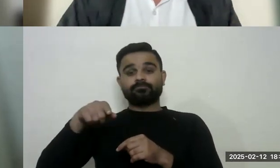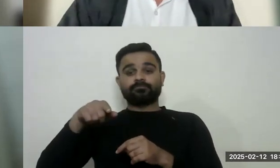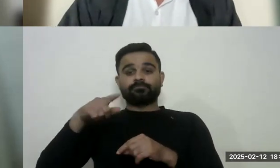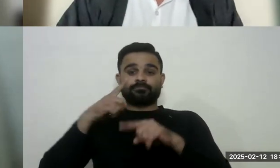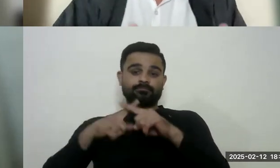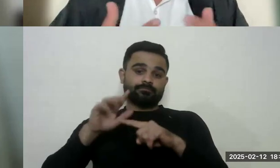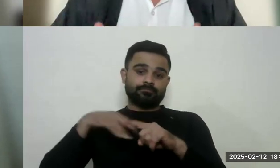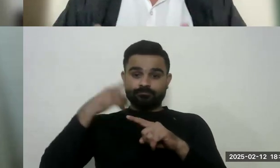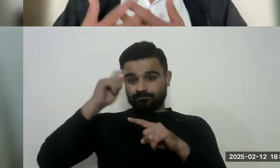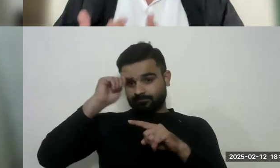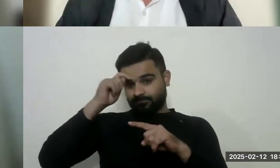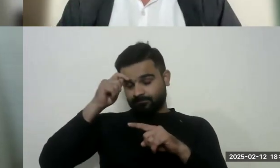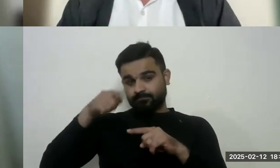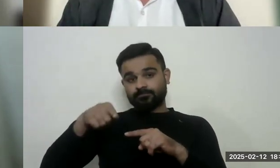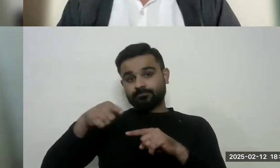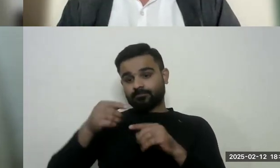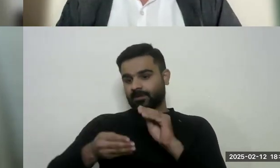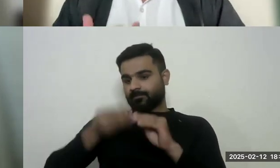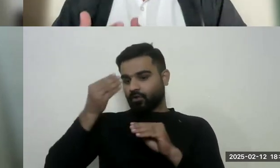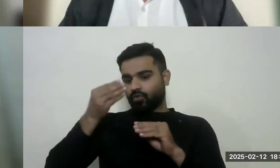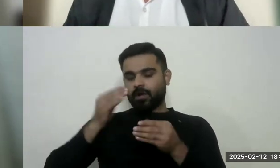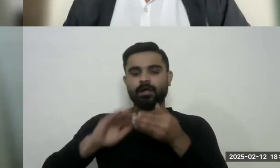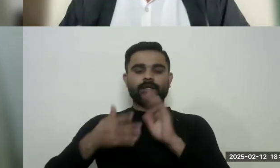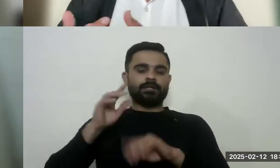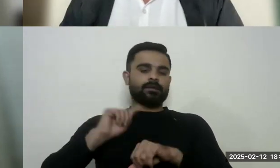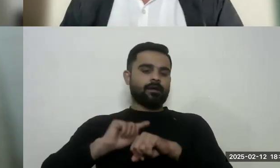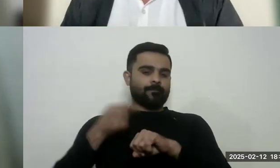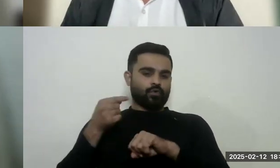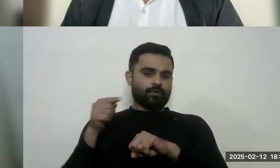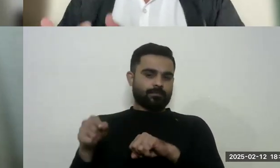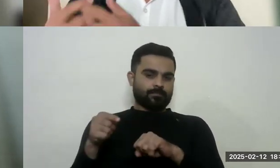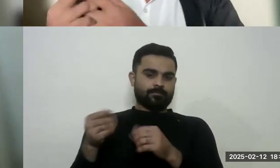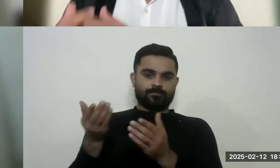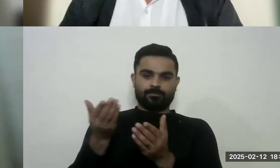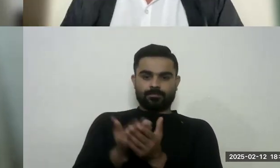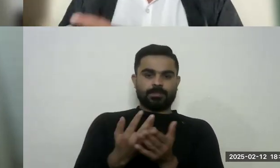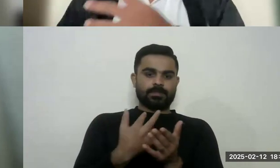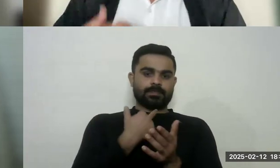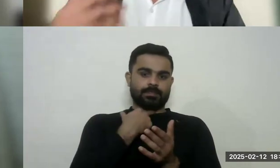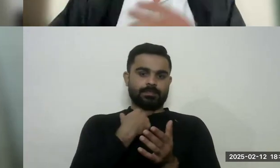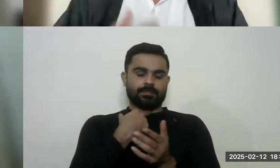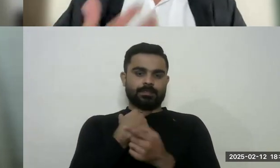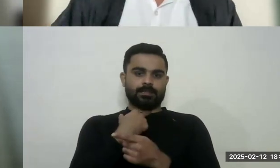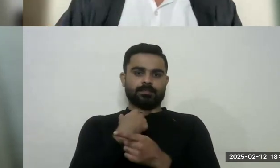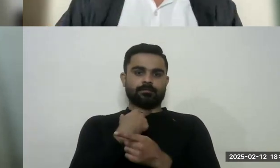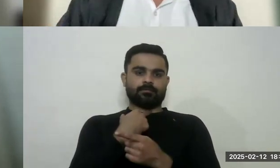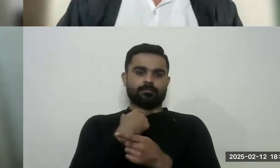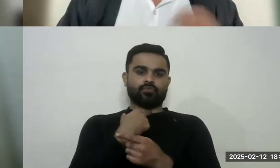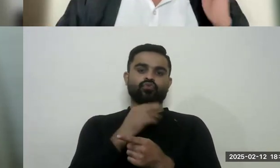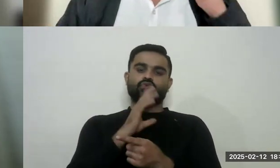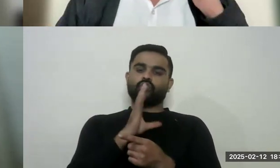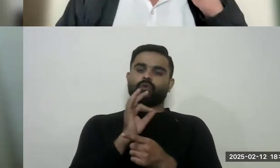then that English is have more chances to get stuck and get produced as